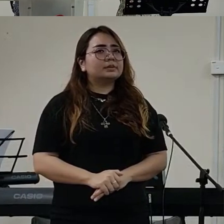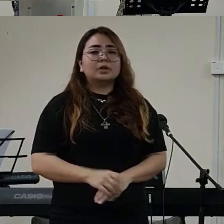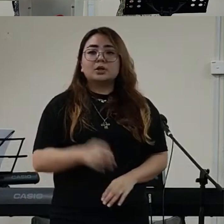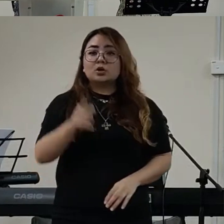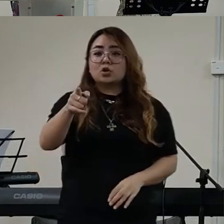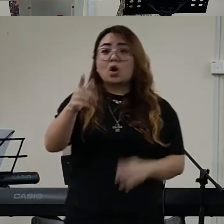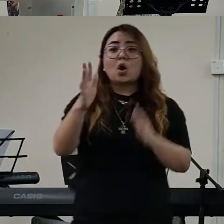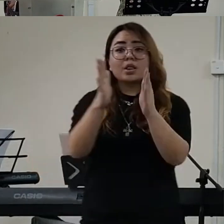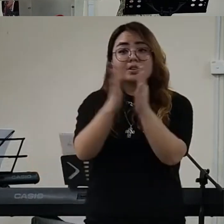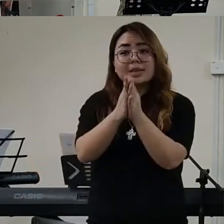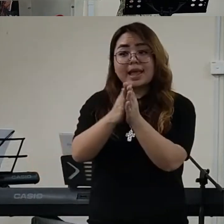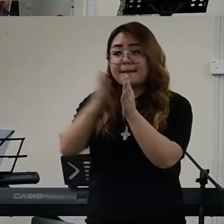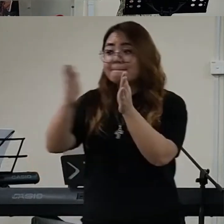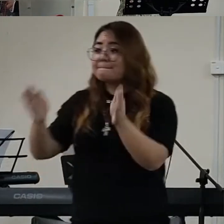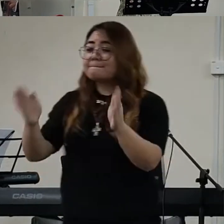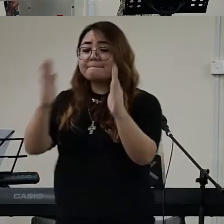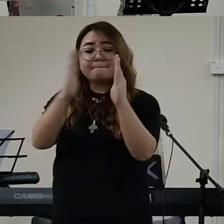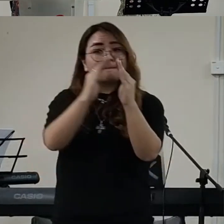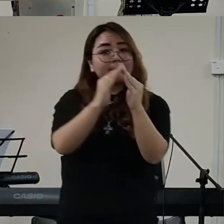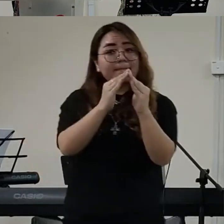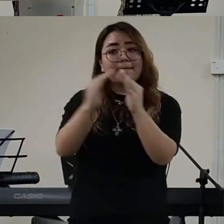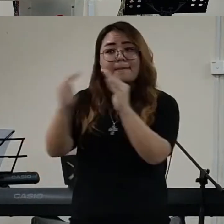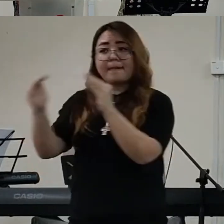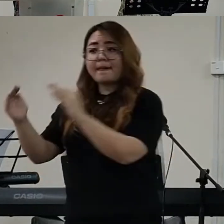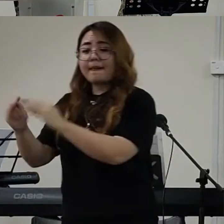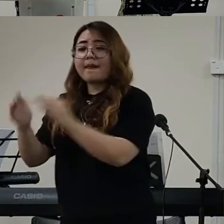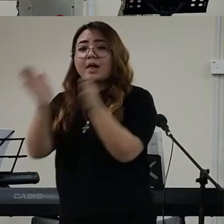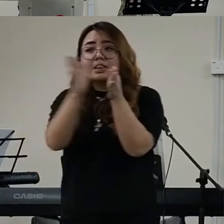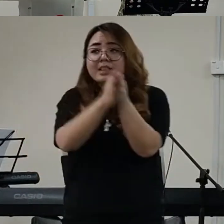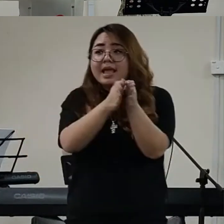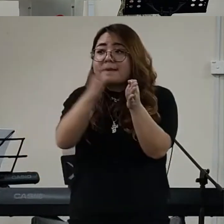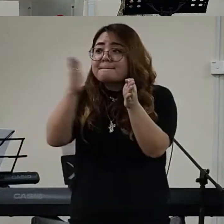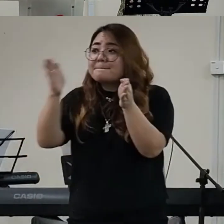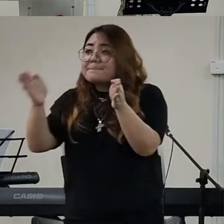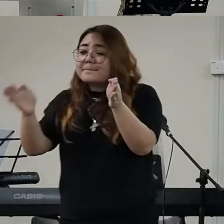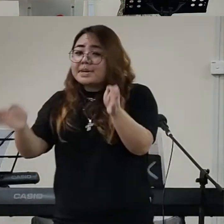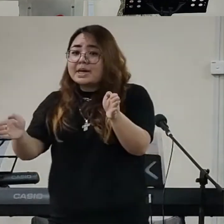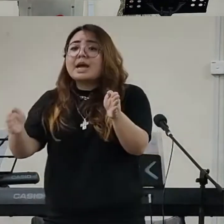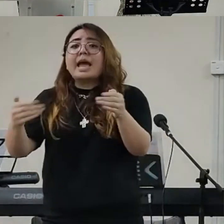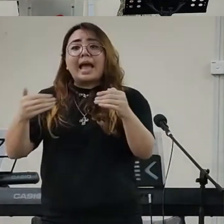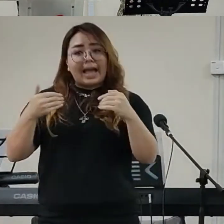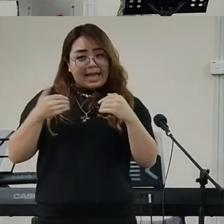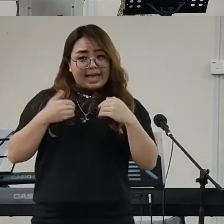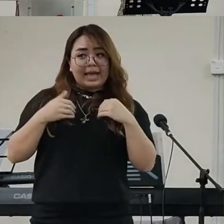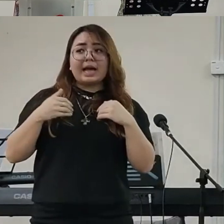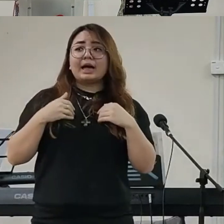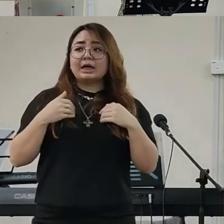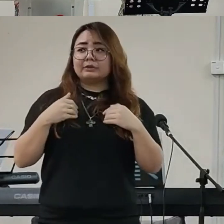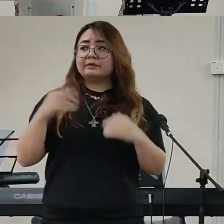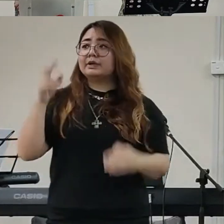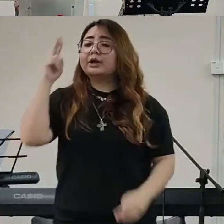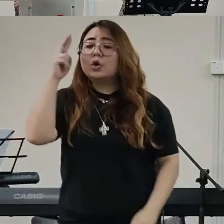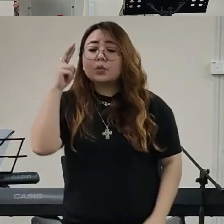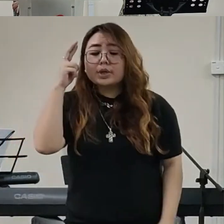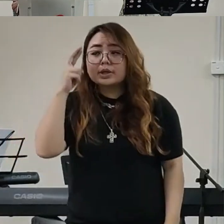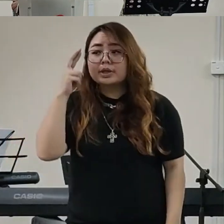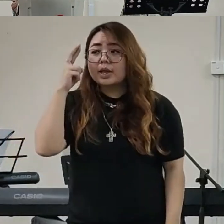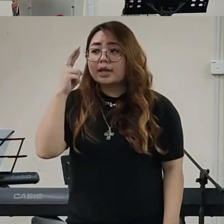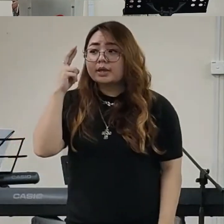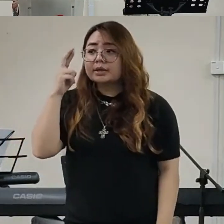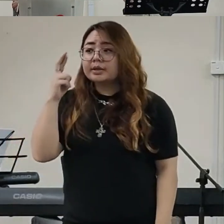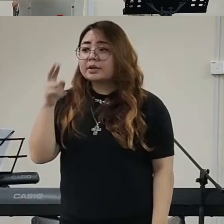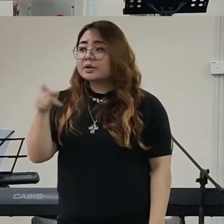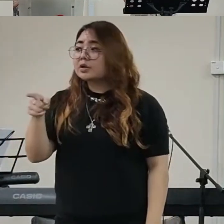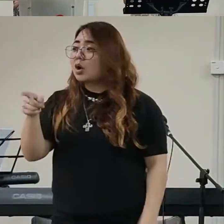neighbor, that neighbor of yours is your neighbor for a reason. I mean, all of us have neighbor. But somebody needs to hear this. I just sense the Holy